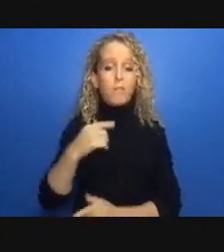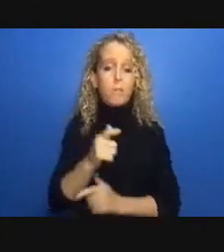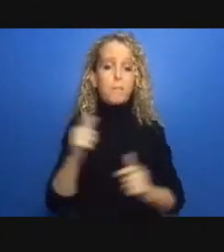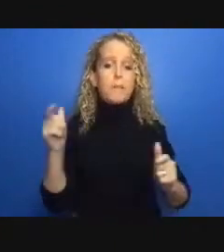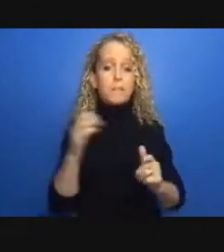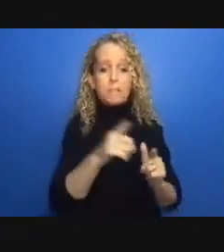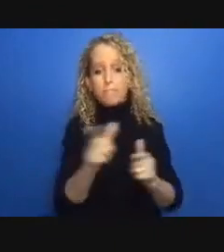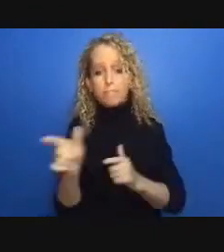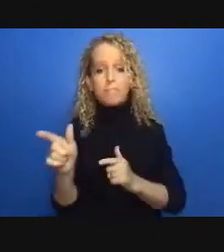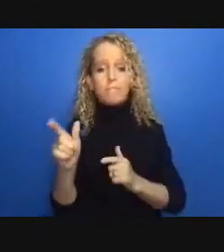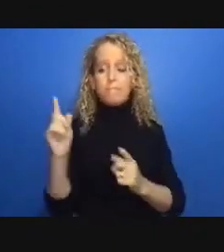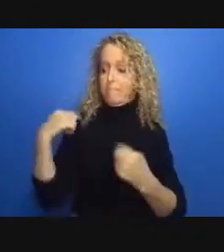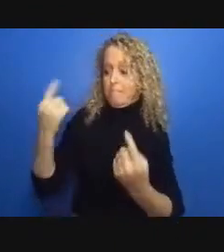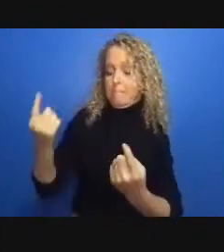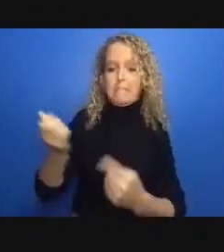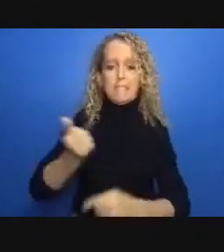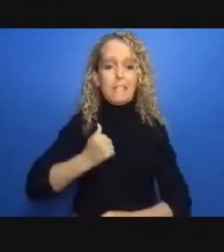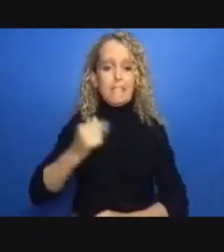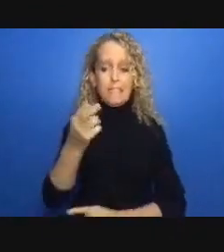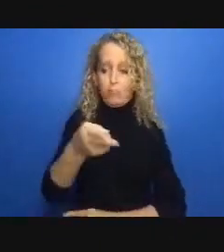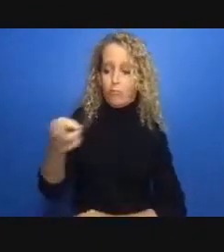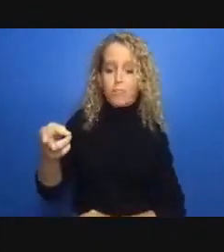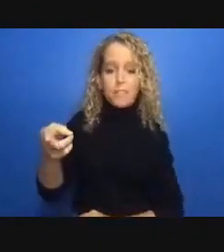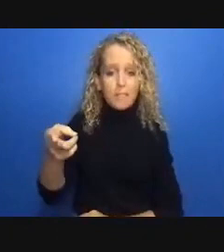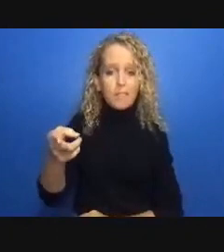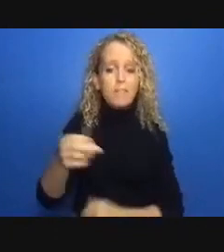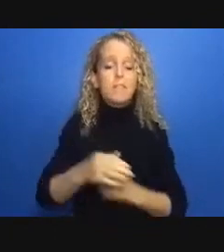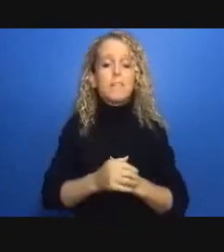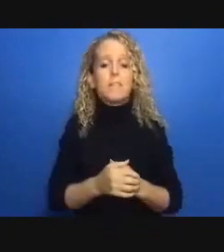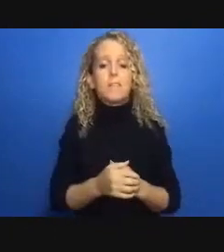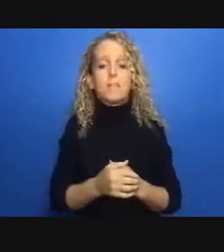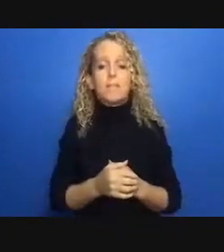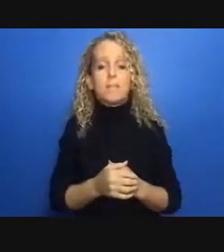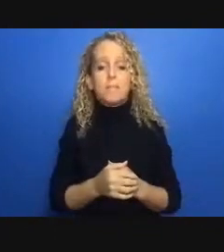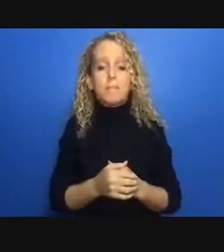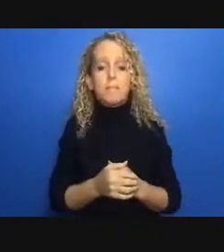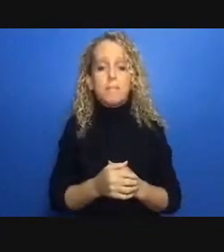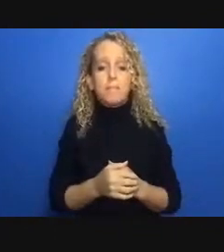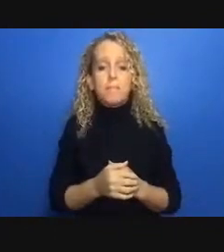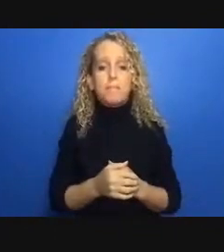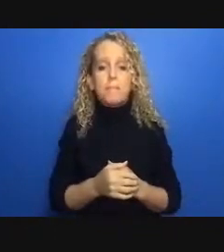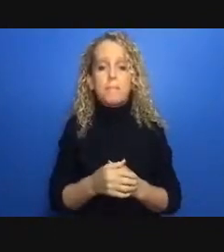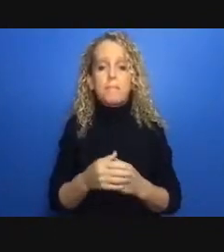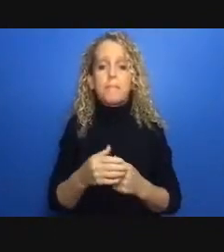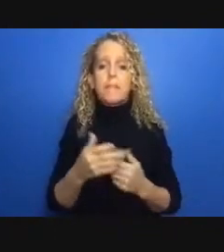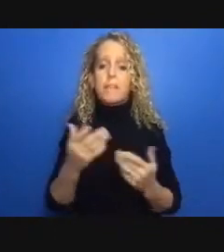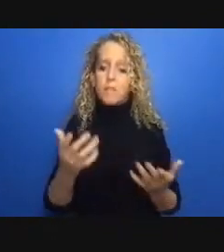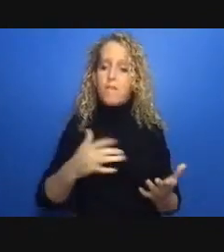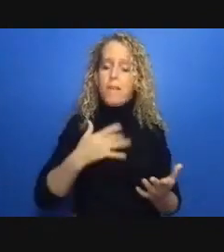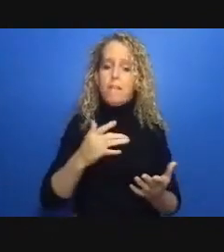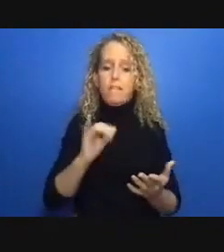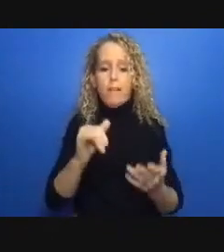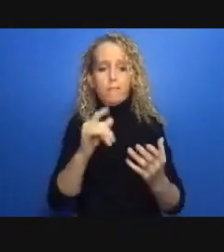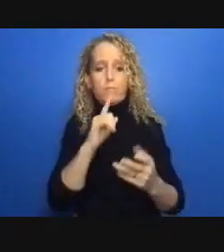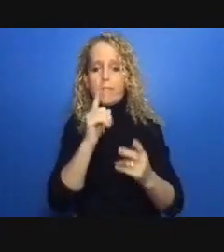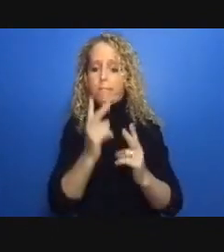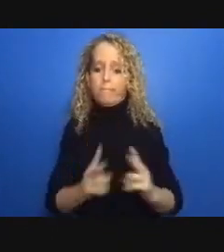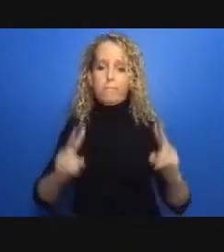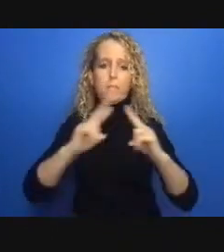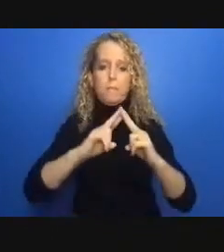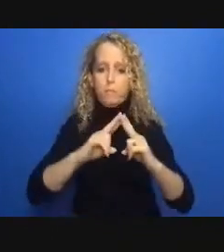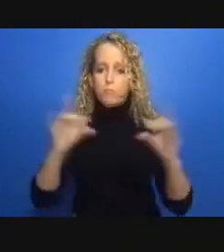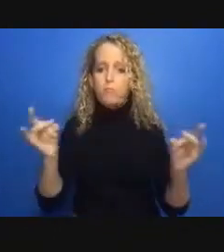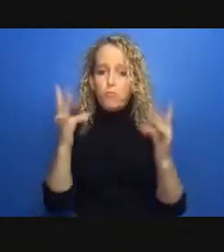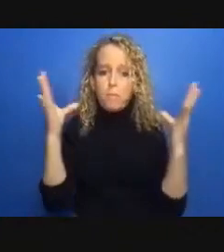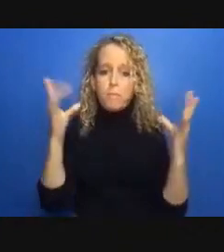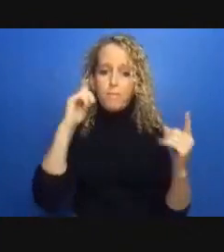Canadian history at the same time, which has, I think, led to a kind of a compound trauma that we're all dealing with.